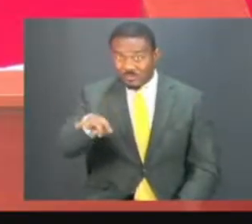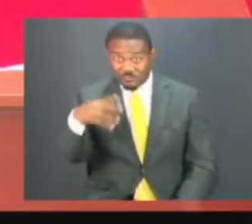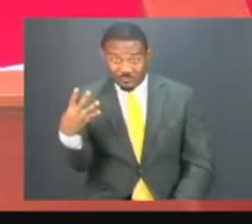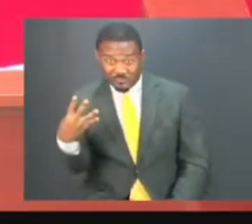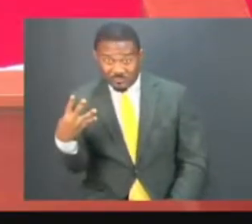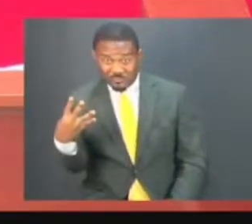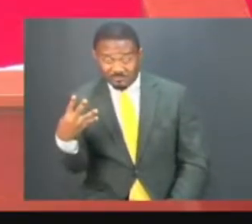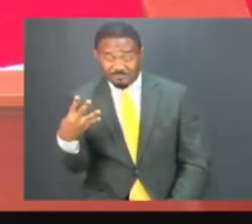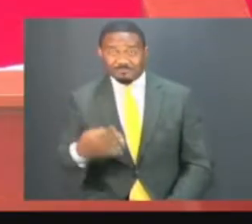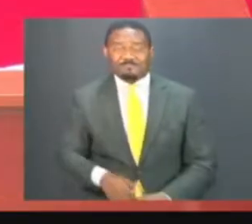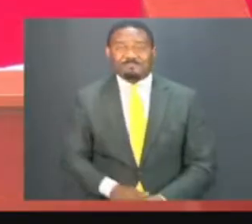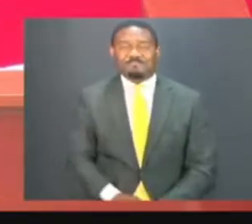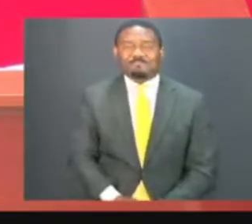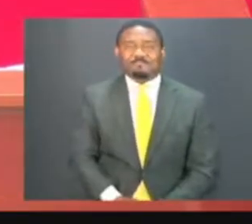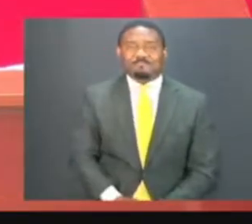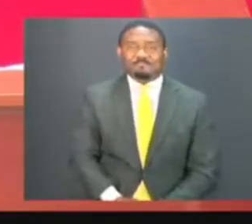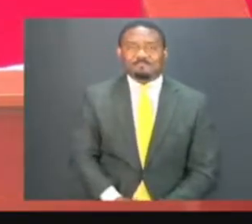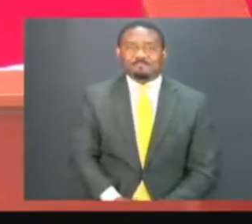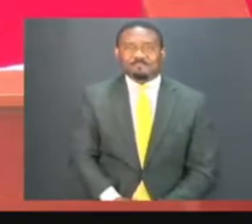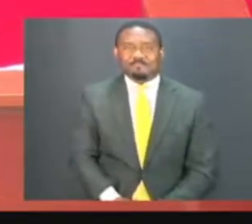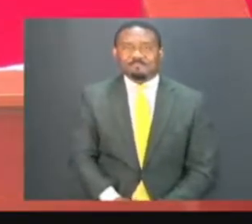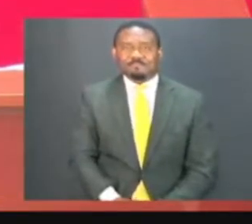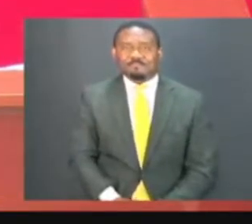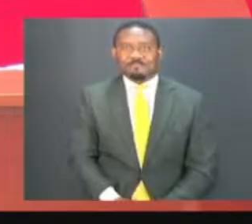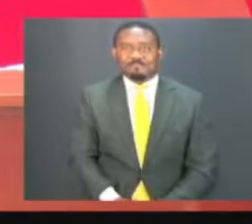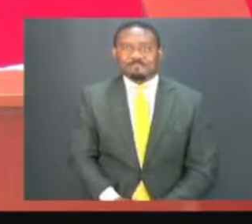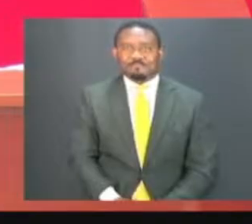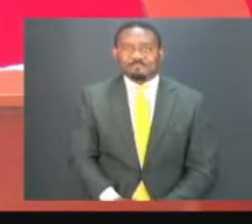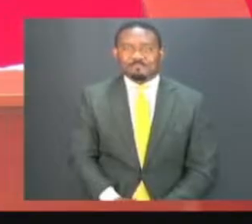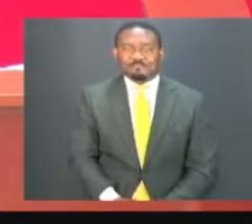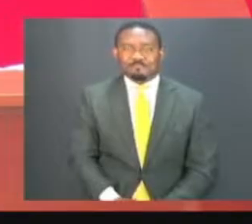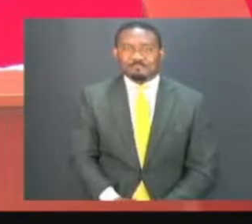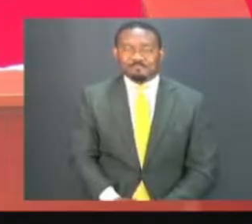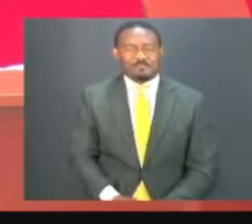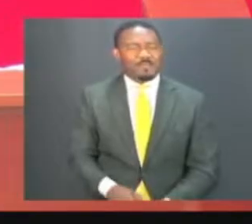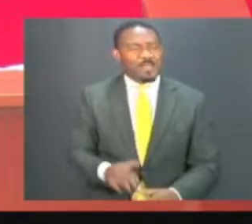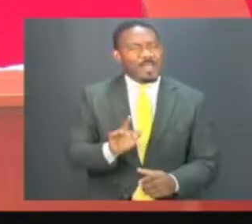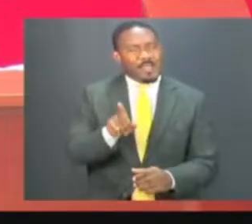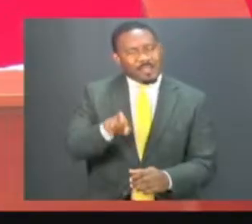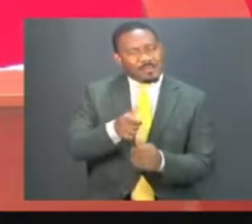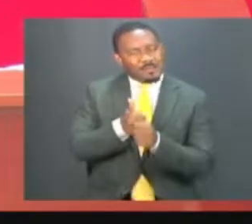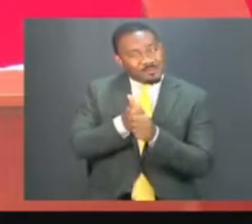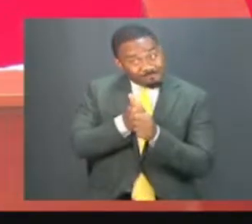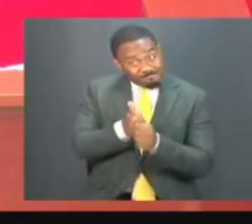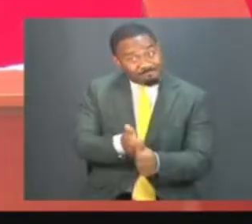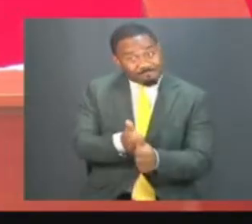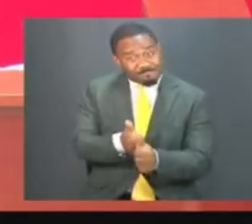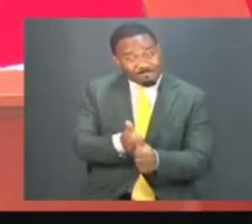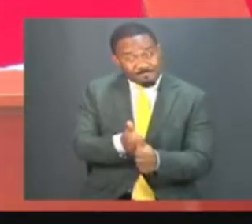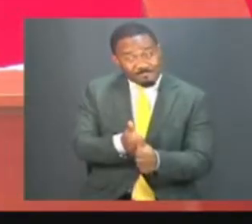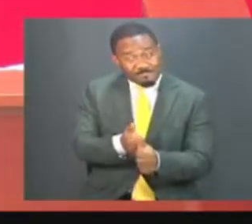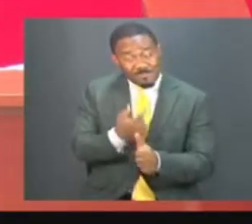64-4. Honourable members, I intend to follow Order